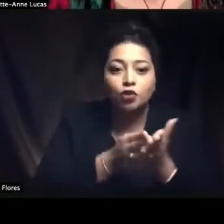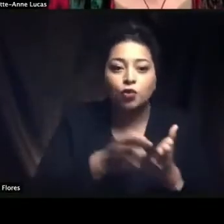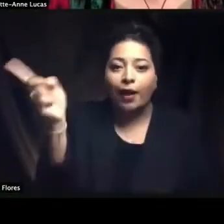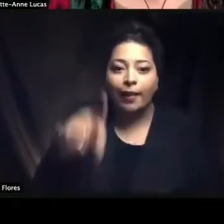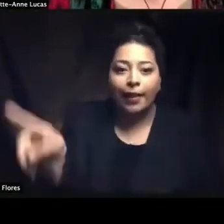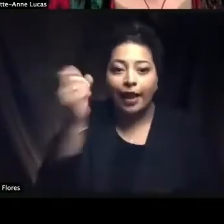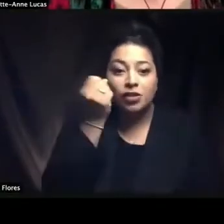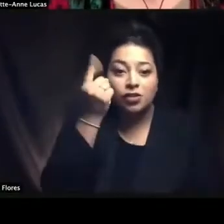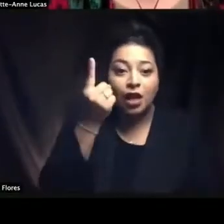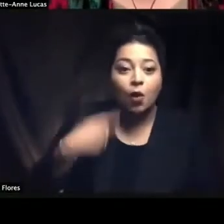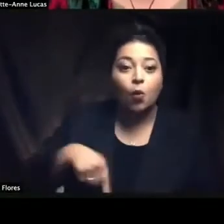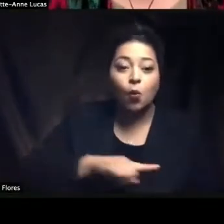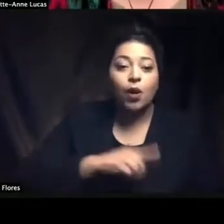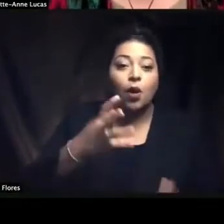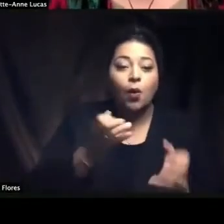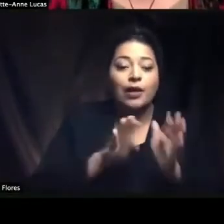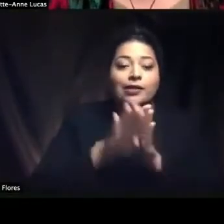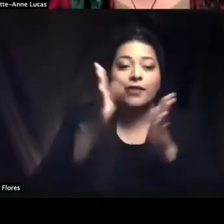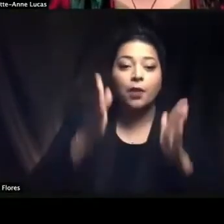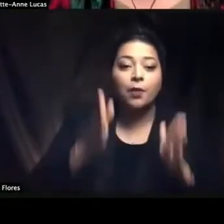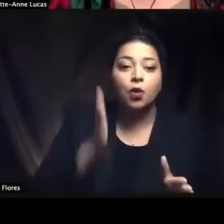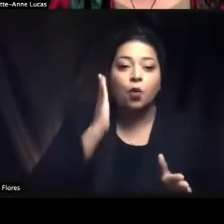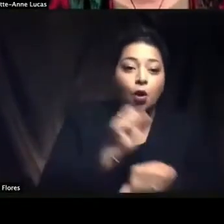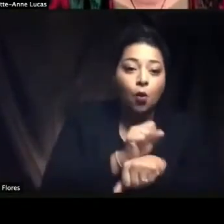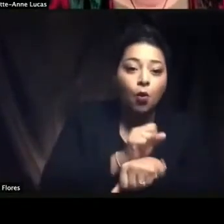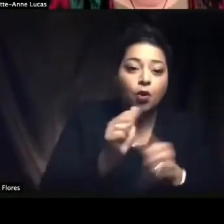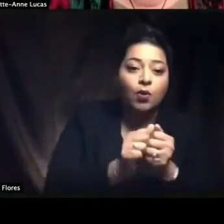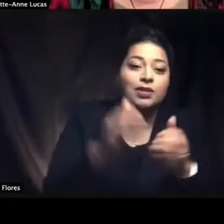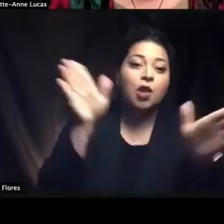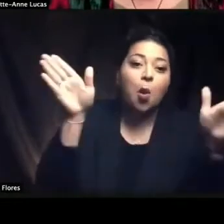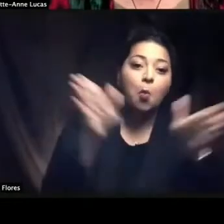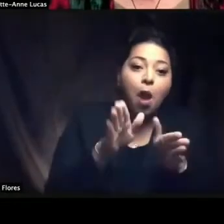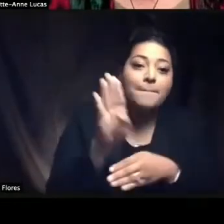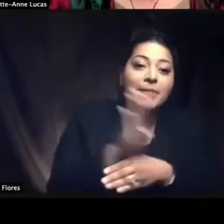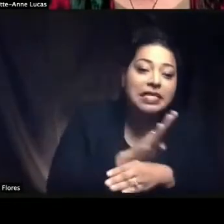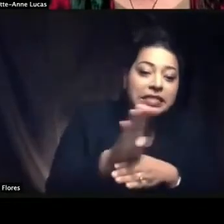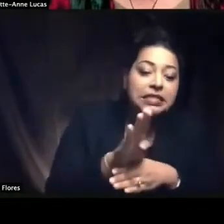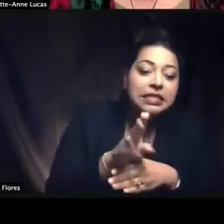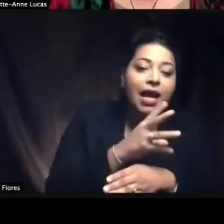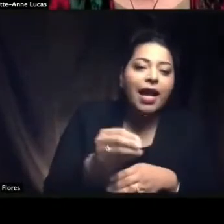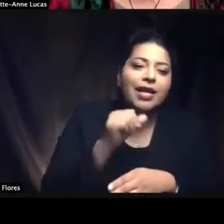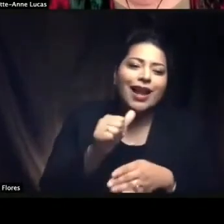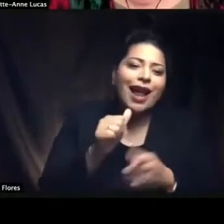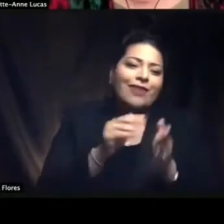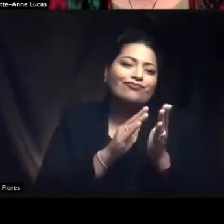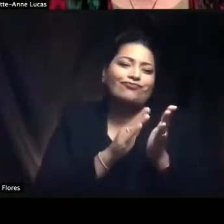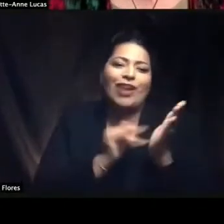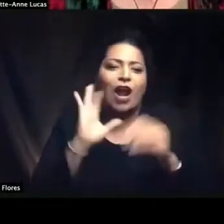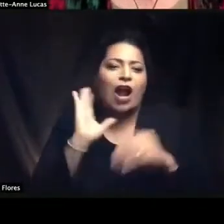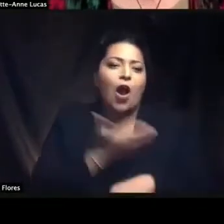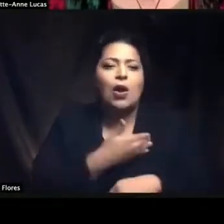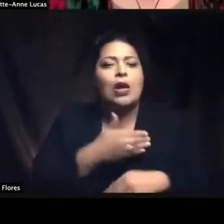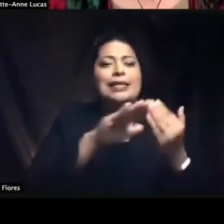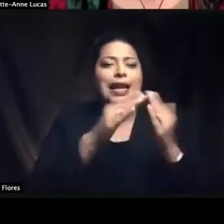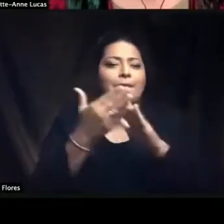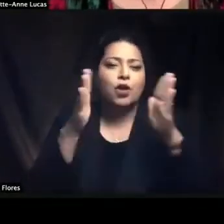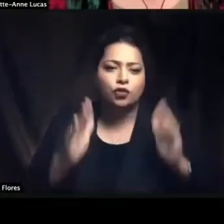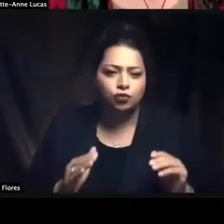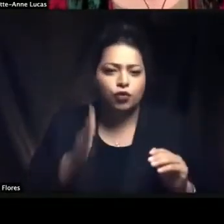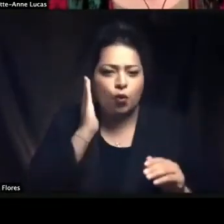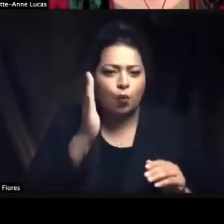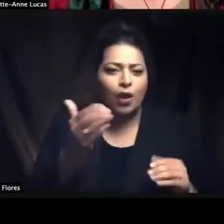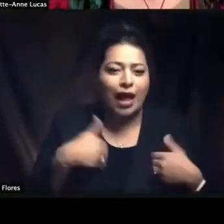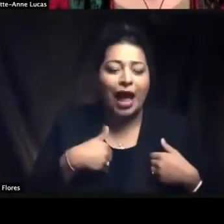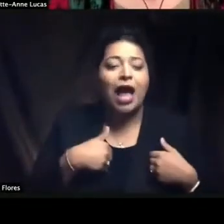want developers that will work with small businesses and not take advantage of our neighbors. So there will be incentives